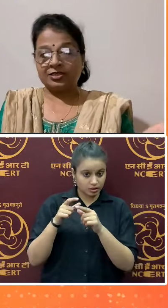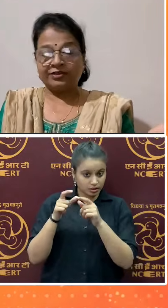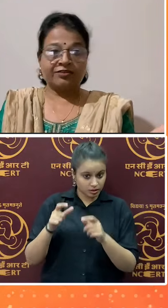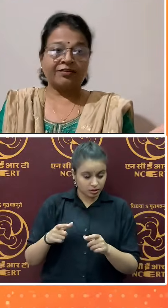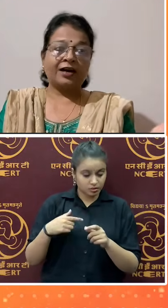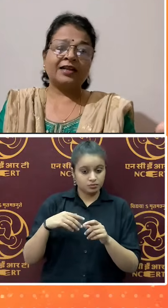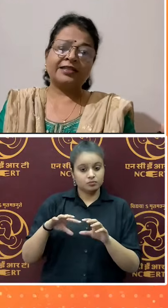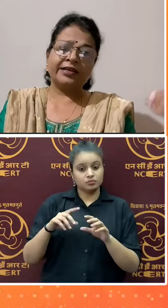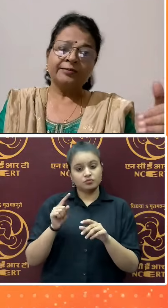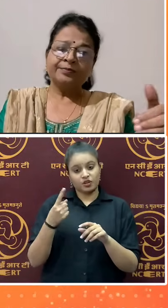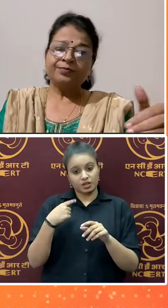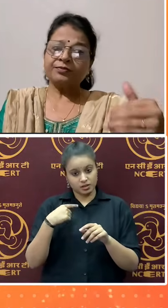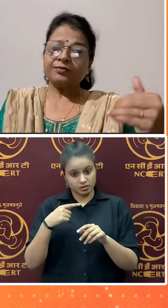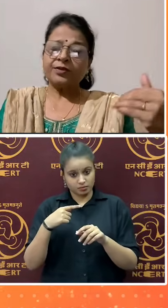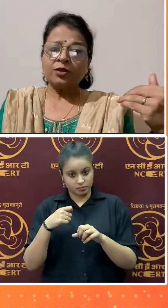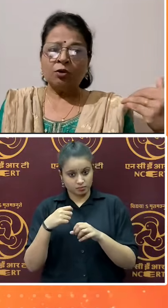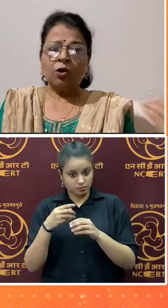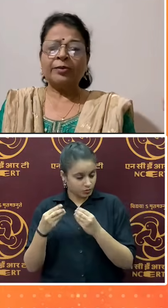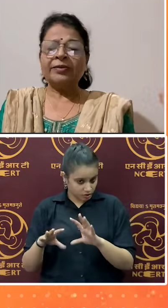institutionalization, first of all, and then